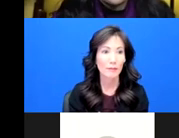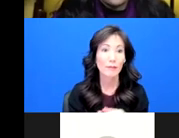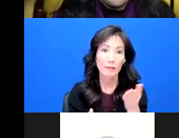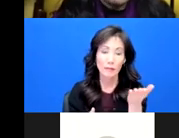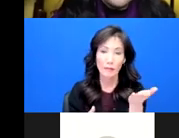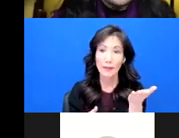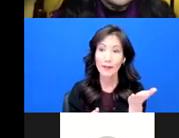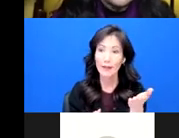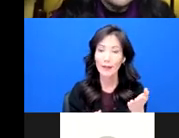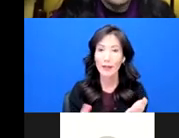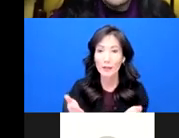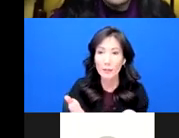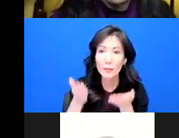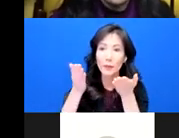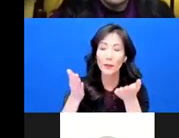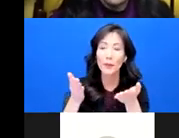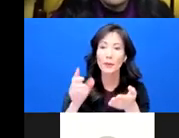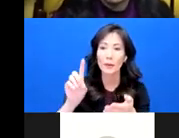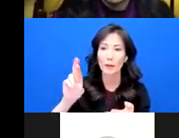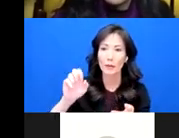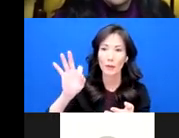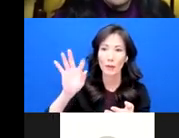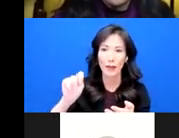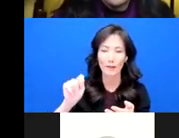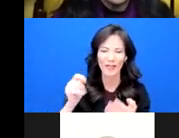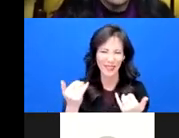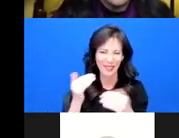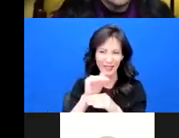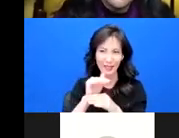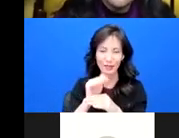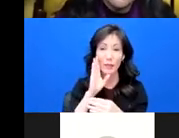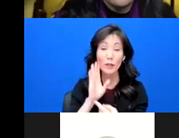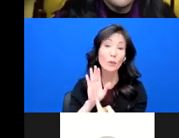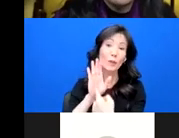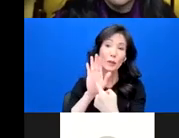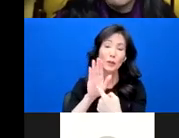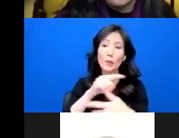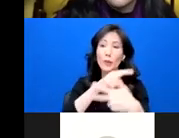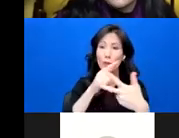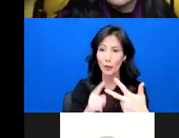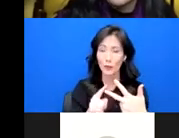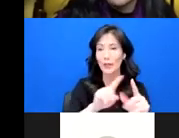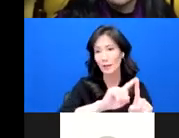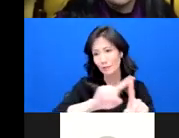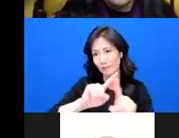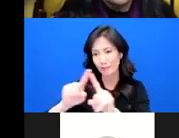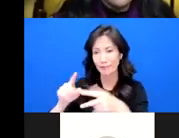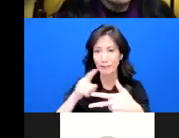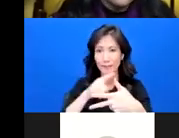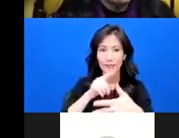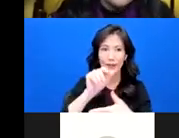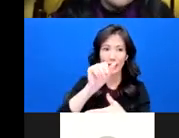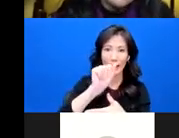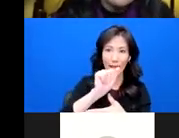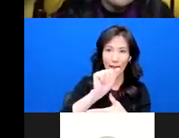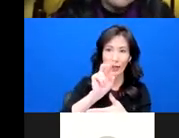going into our draft plans. So this evening, we have three draft plans that we're going to talk about. We have draft plan A2, draft